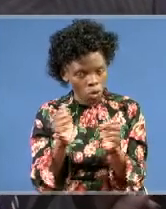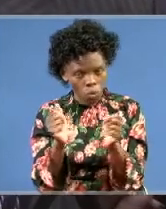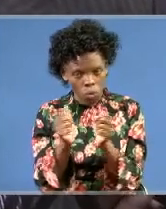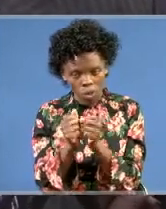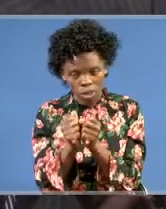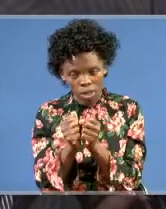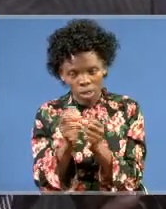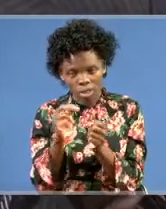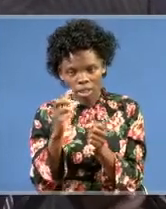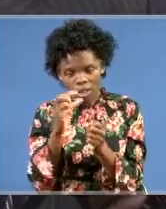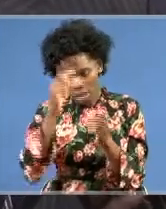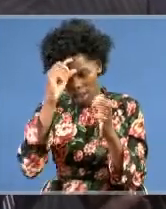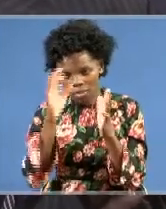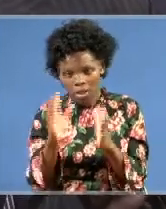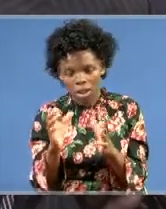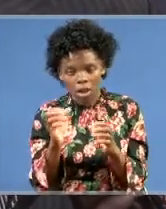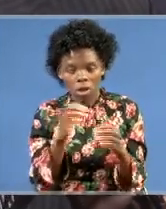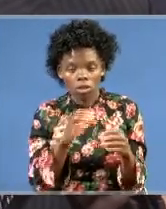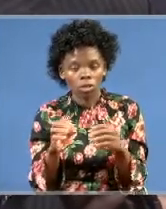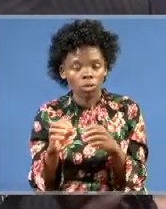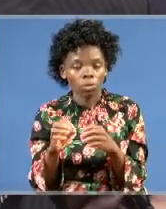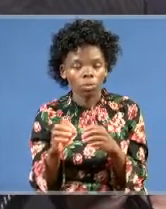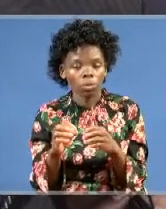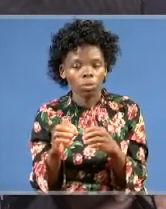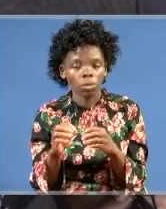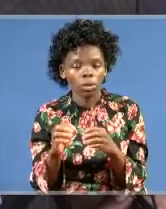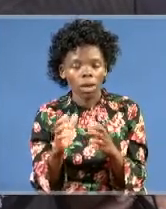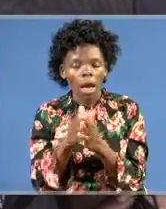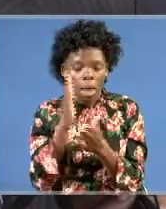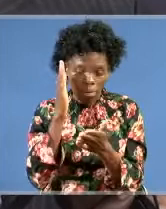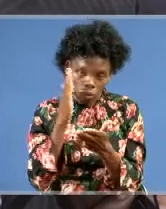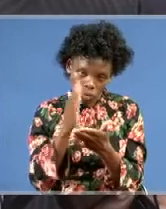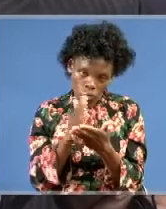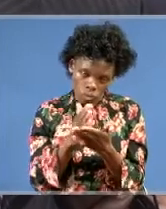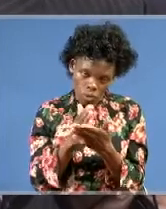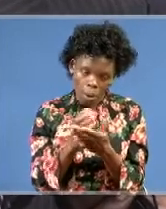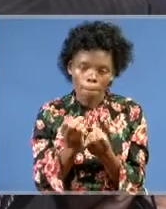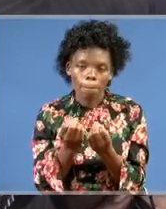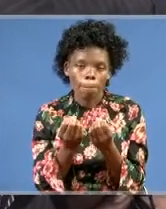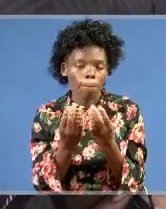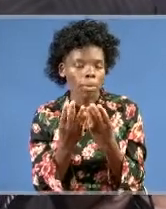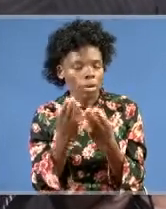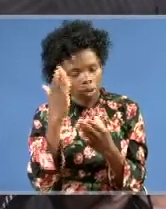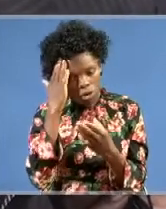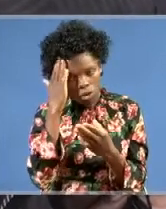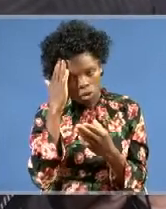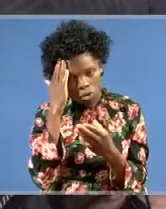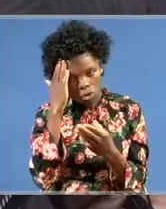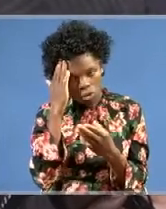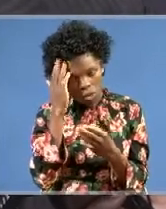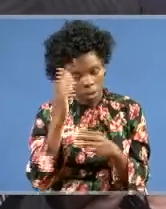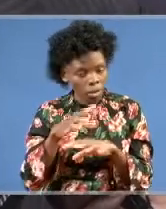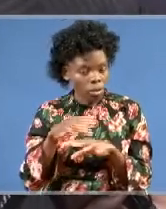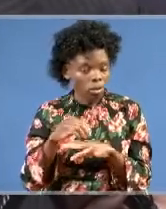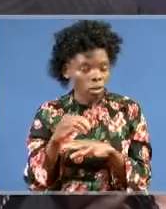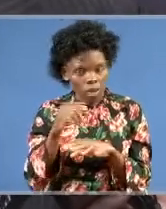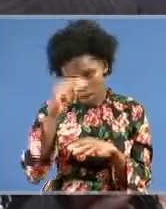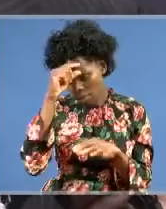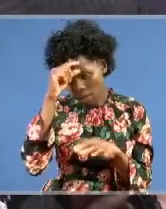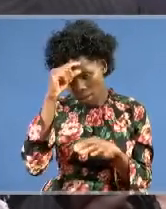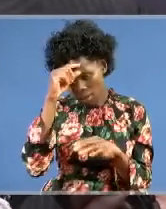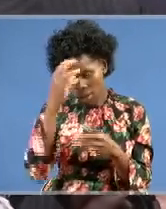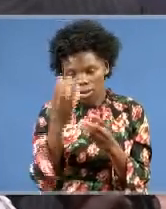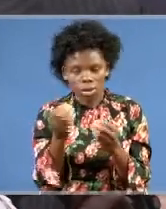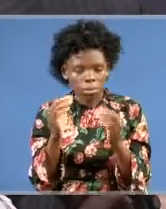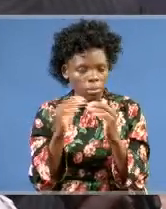His Excellency the Governor operates also an open door policy, and I'm sure most of them know that once they call the Governor, they can be able to set up